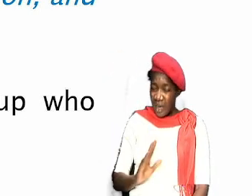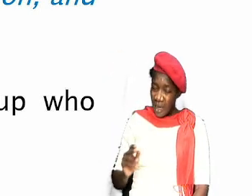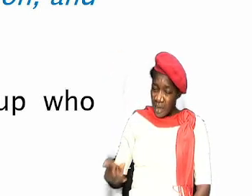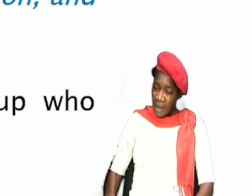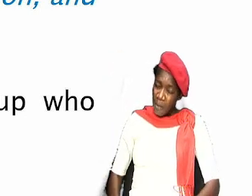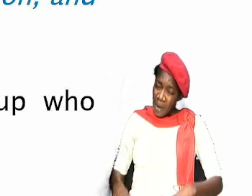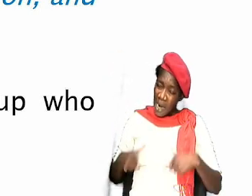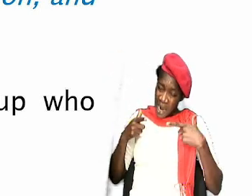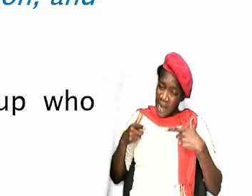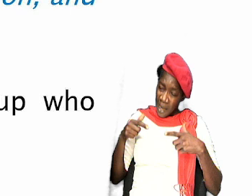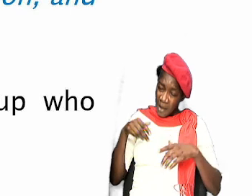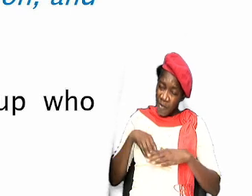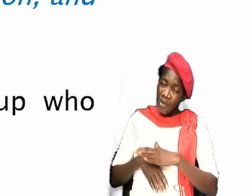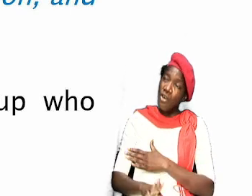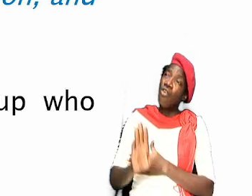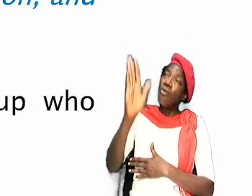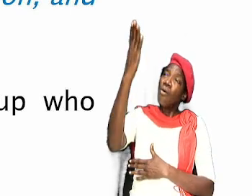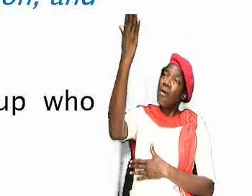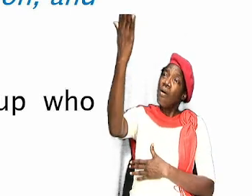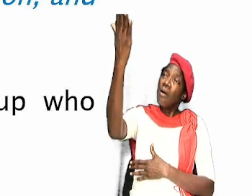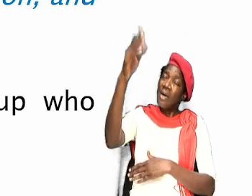hands.